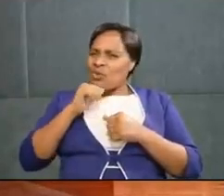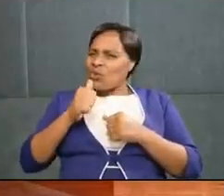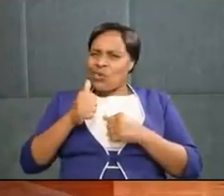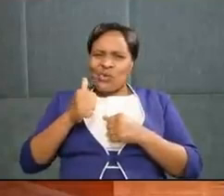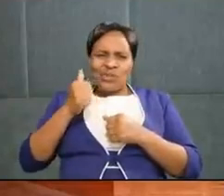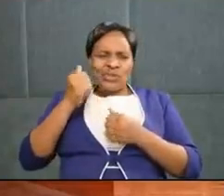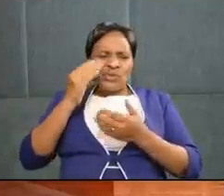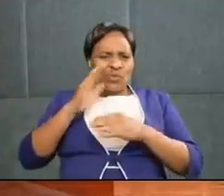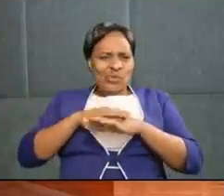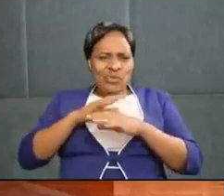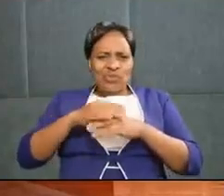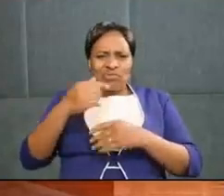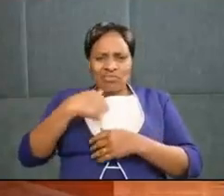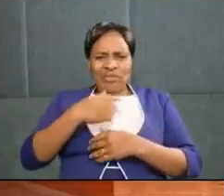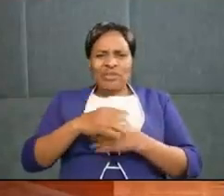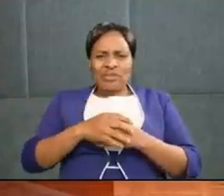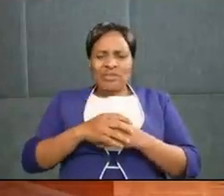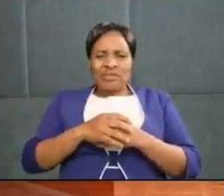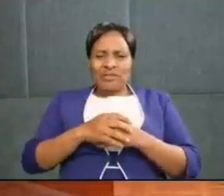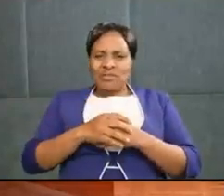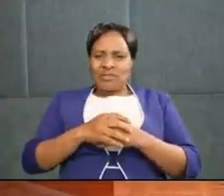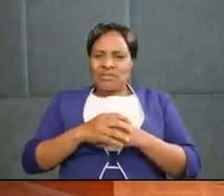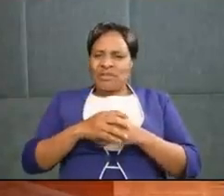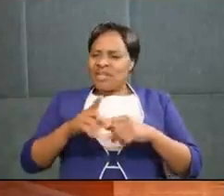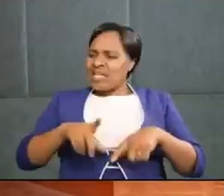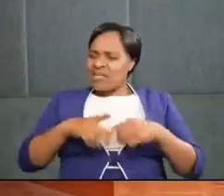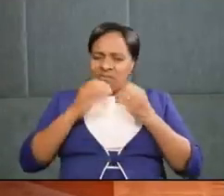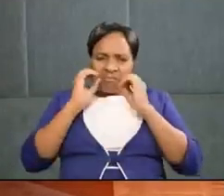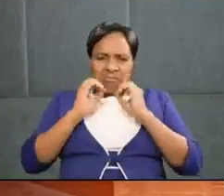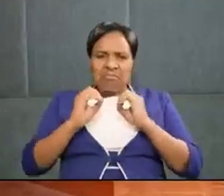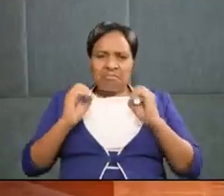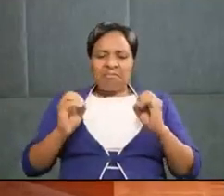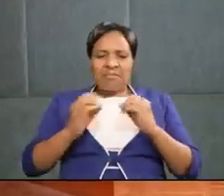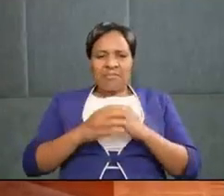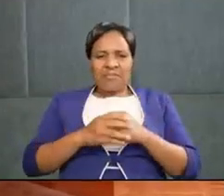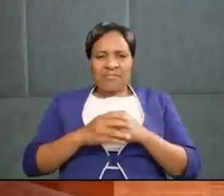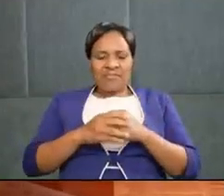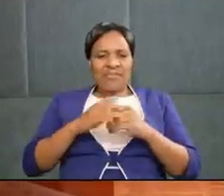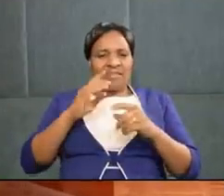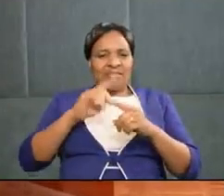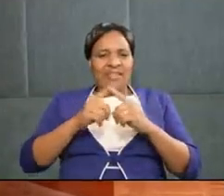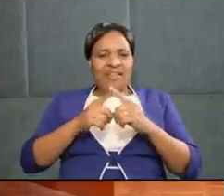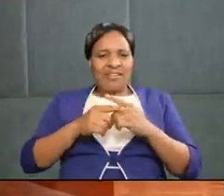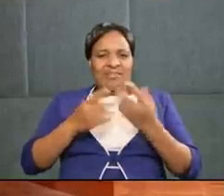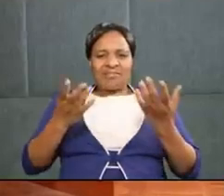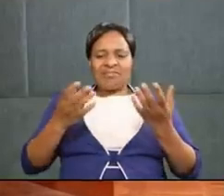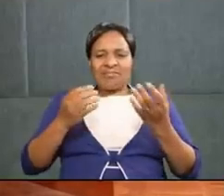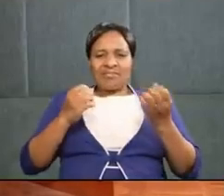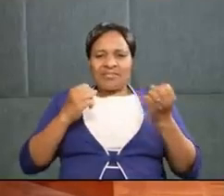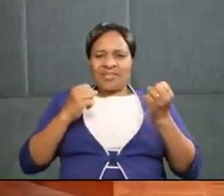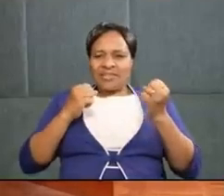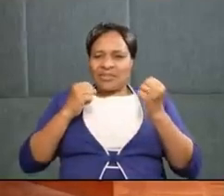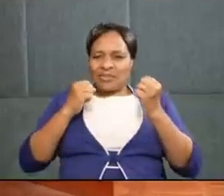to live. He is not fit to live." And the soldiers